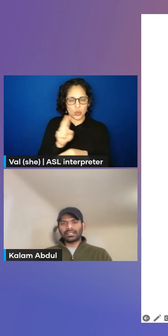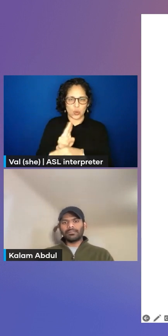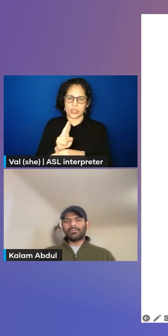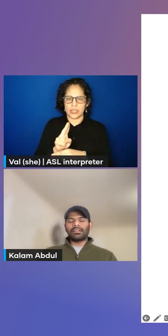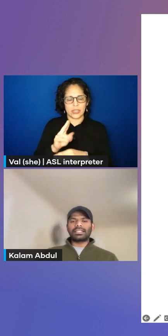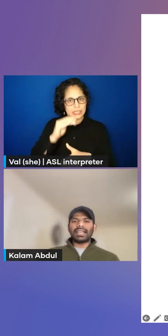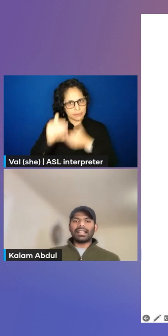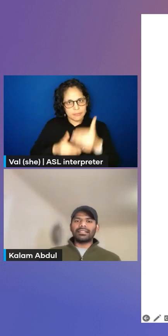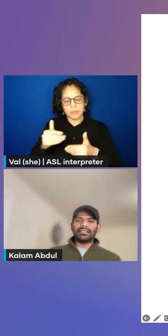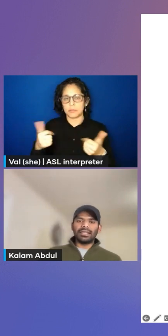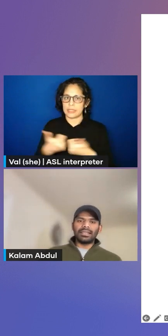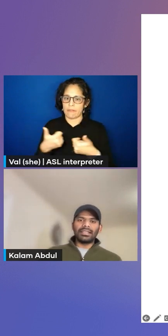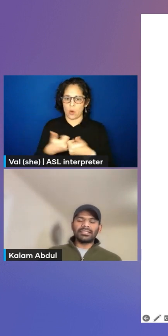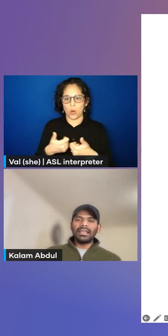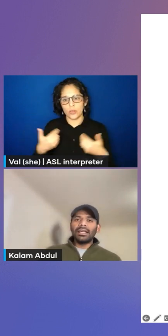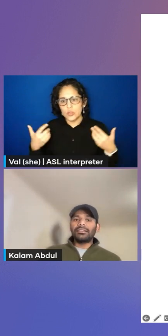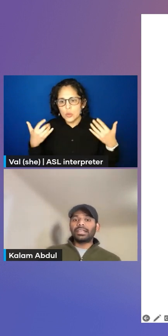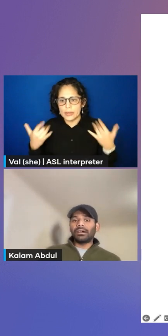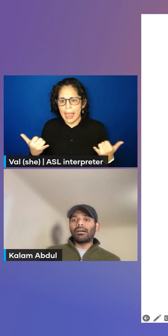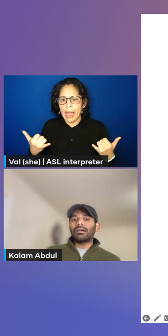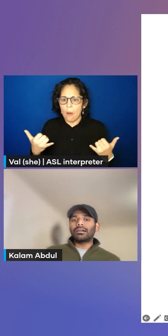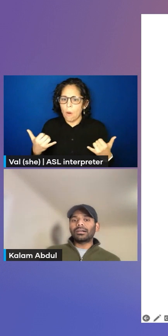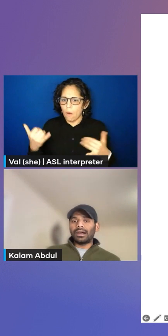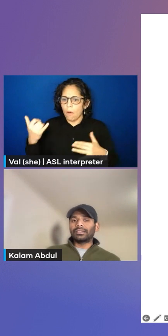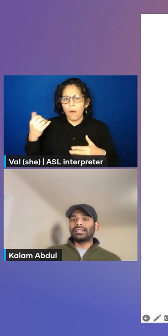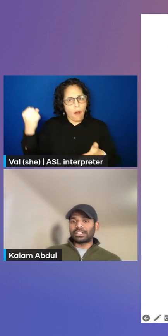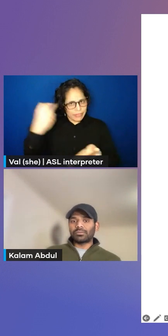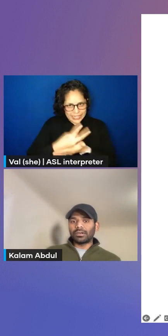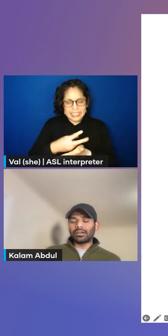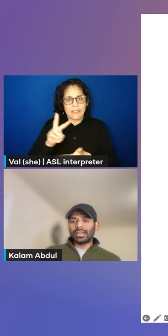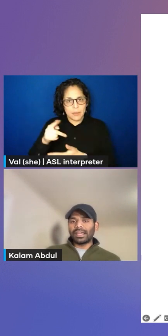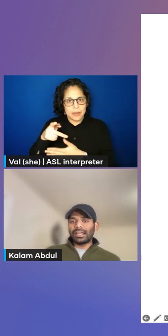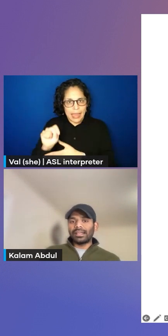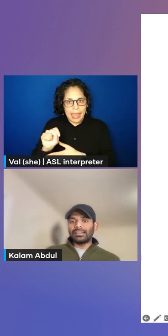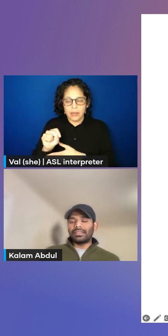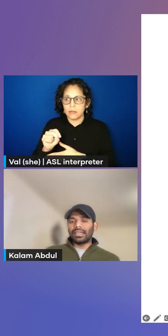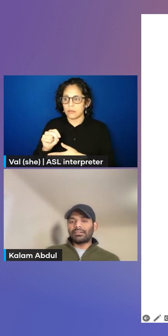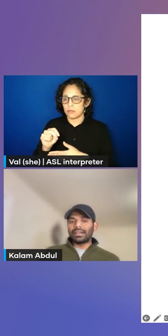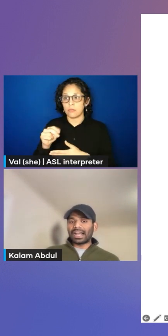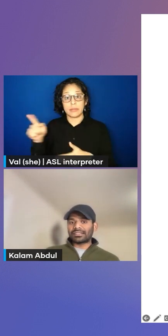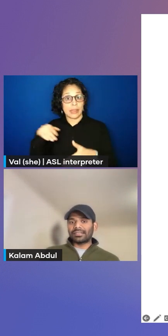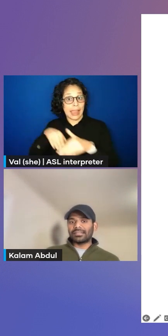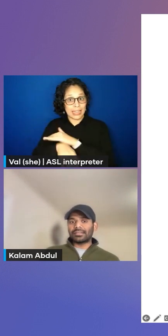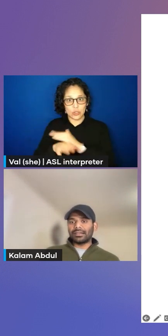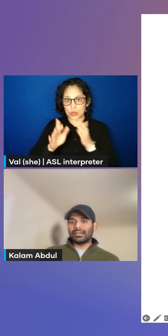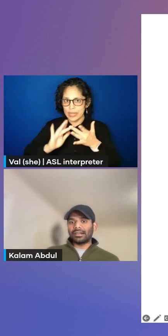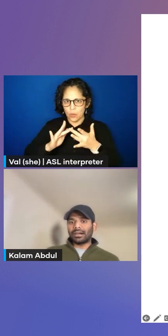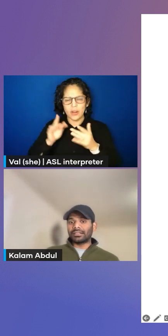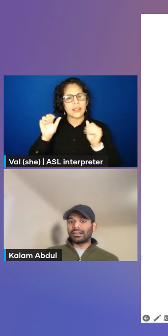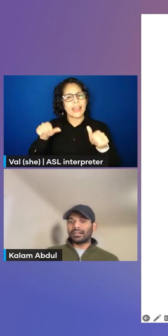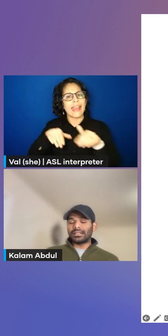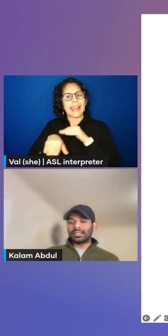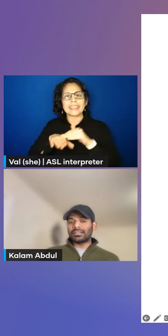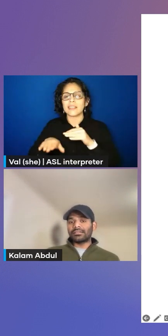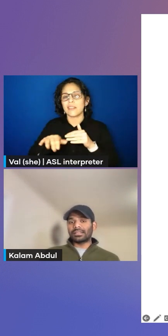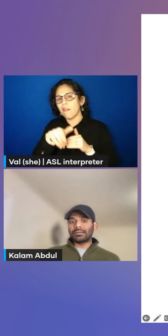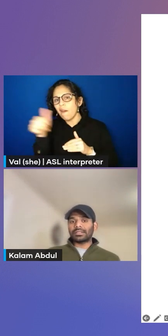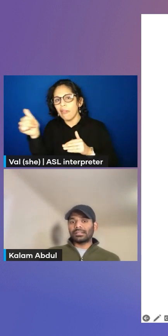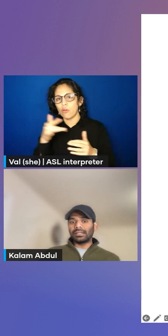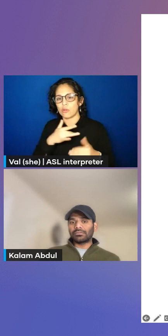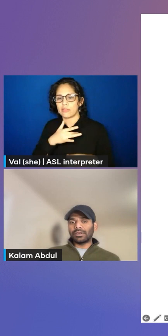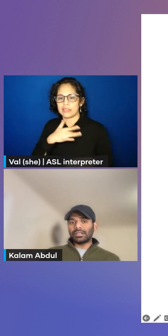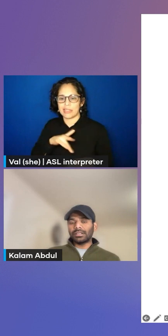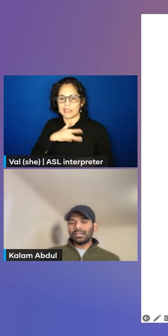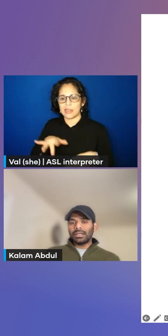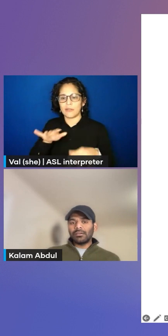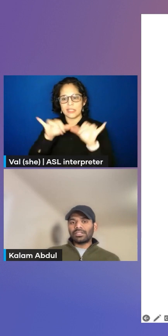VPN system, now the challenge is they are on the network and they could access other sensitive systems